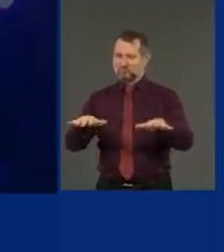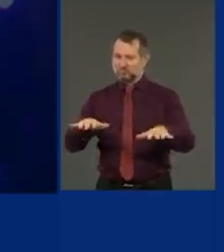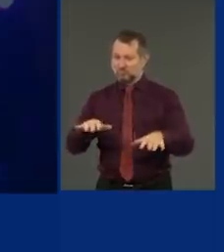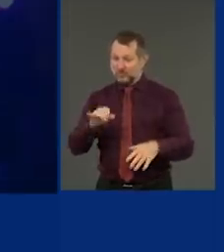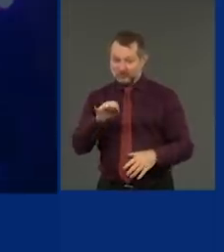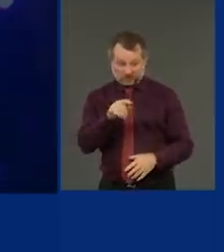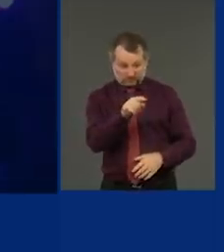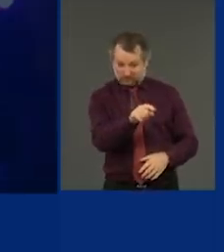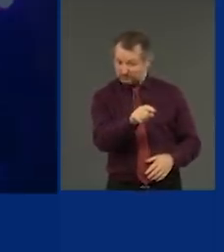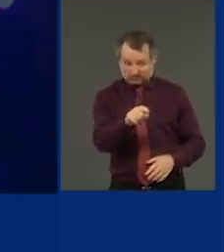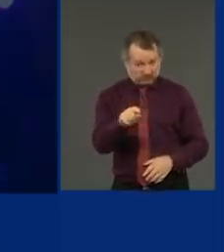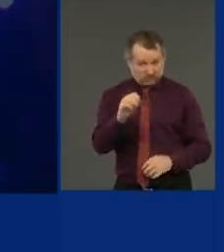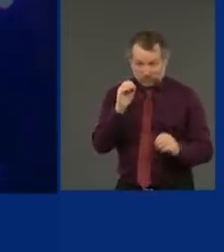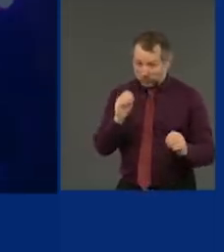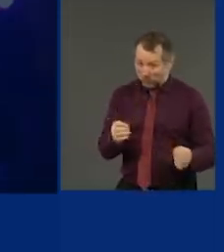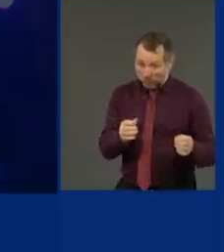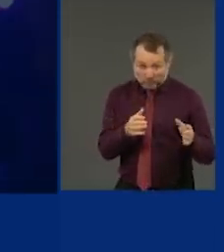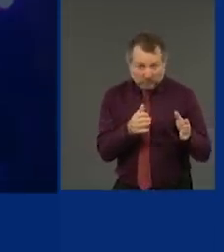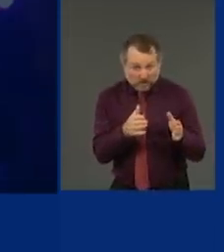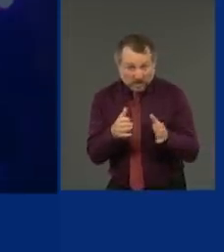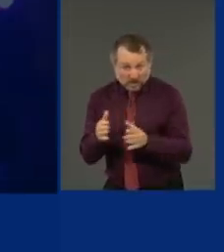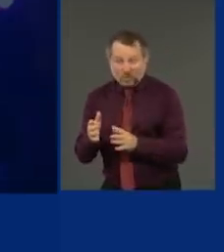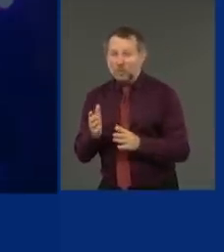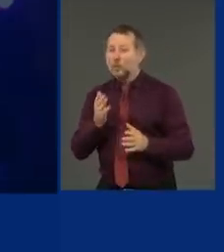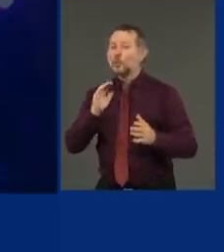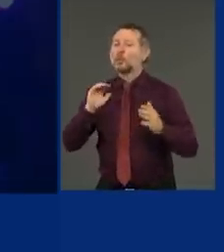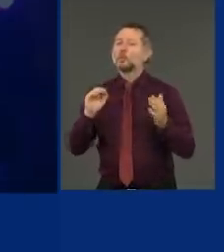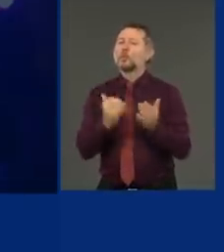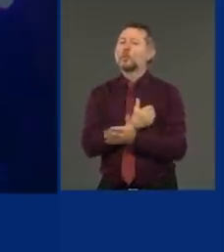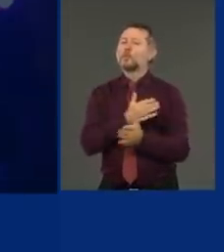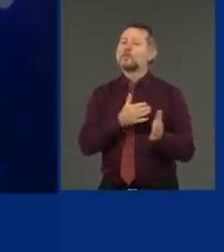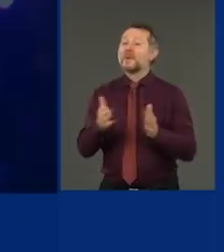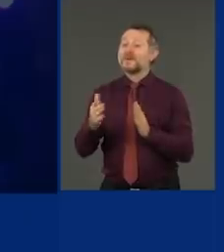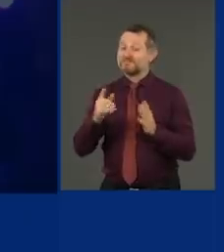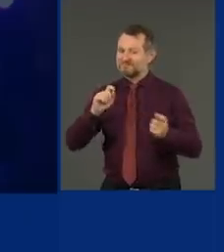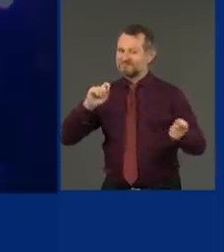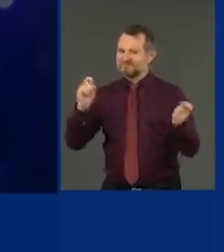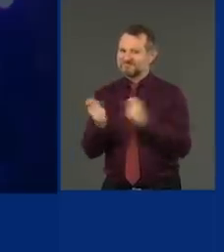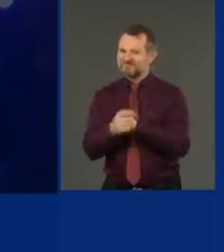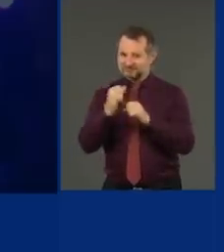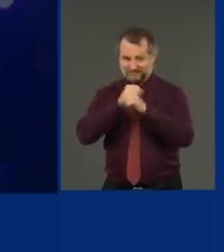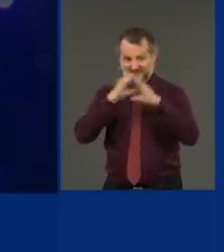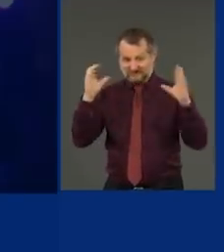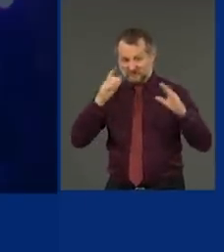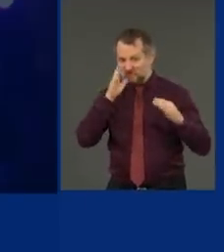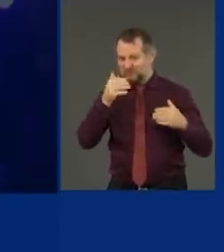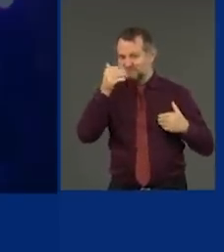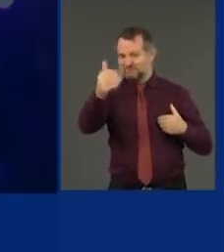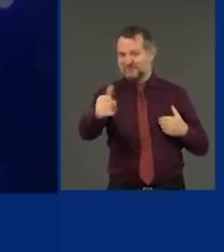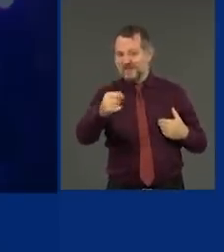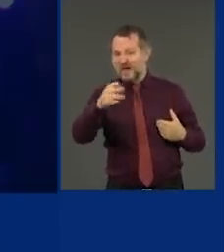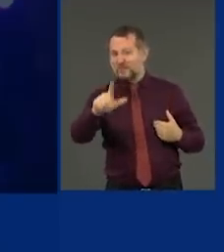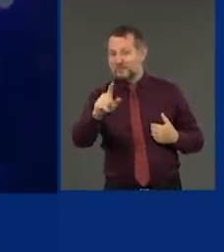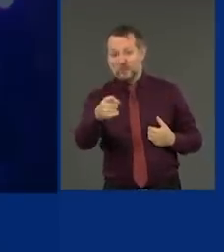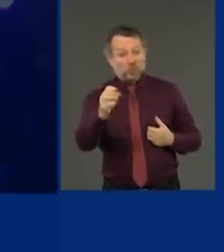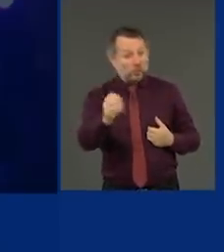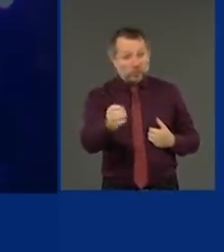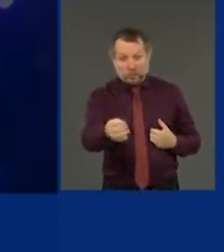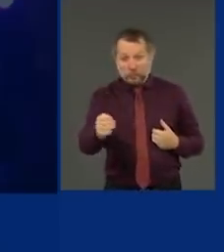that is a reimagined police department by next April, there will be no state funding for that